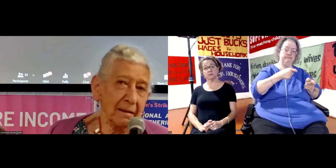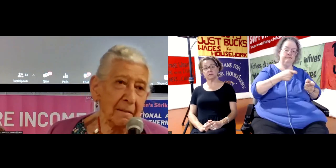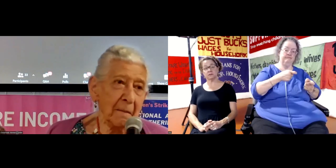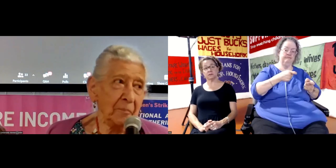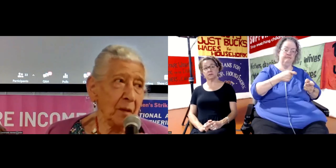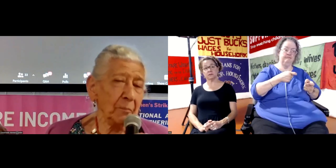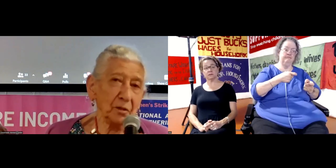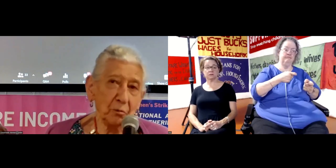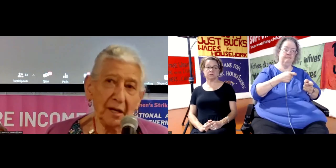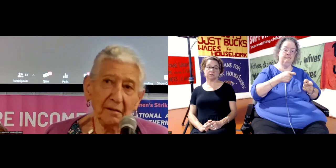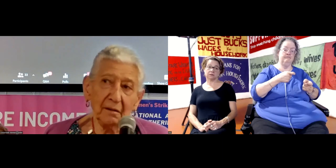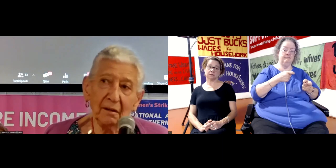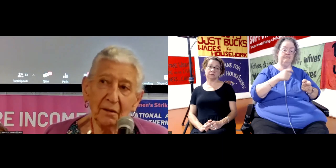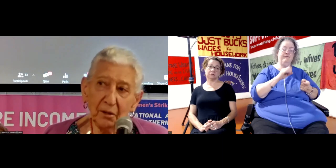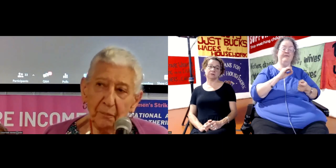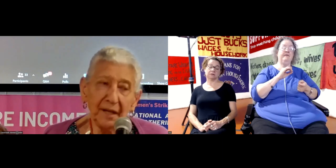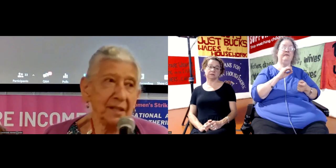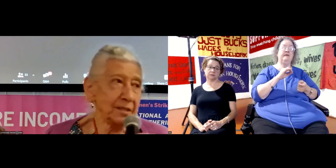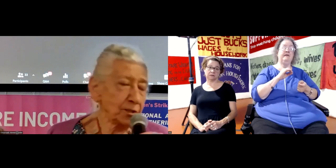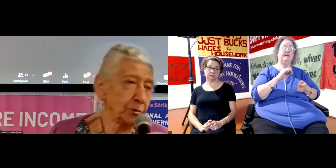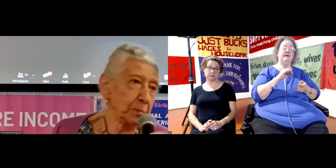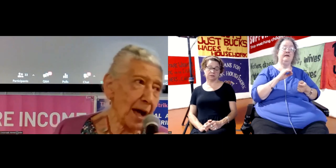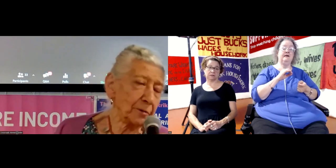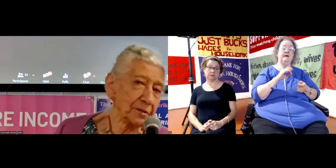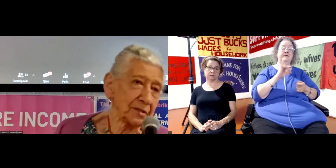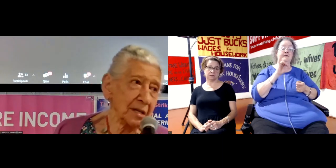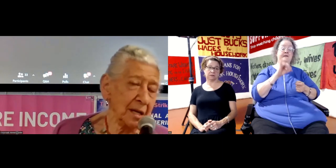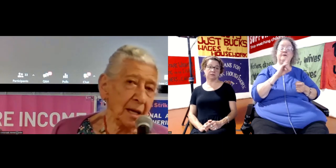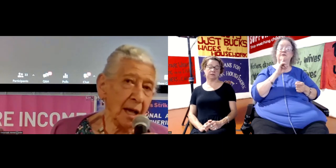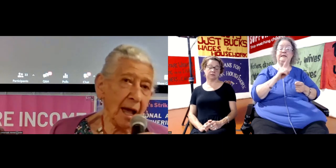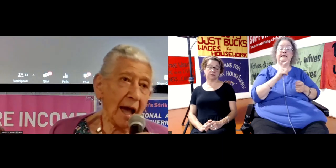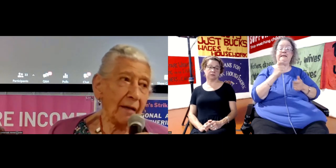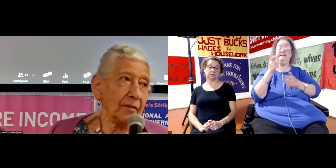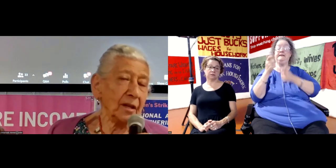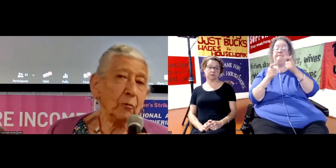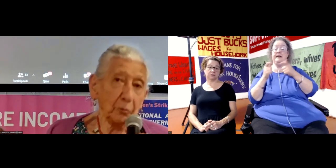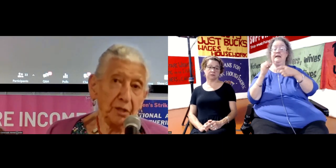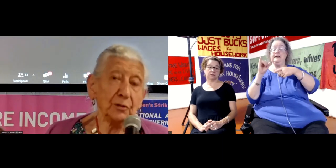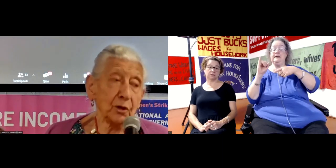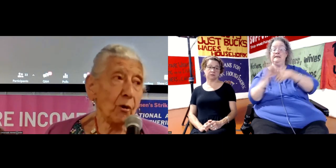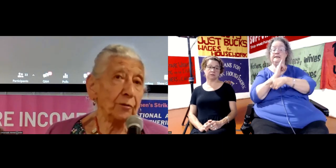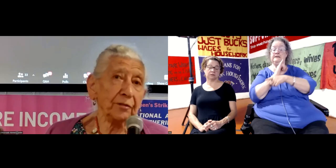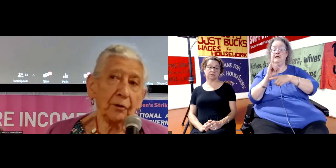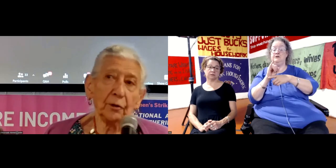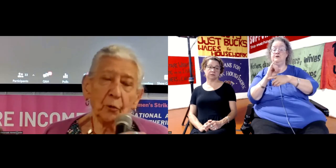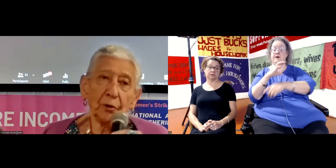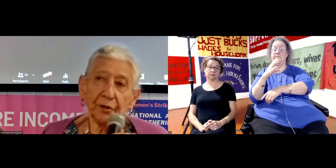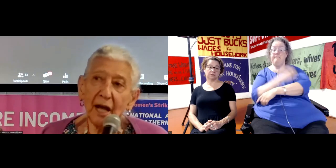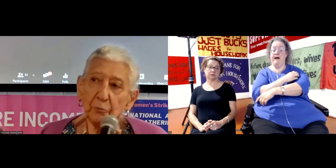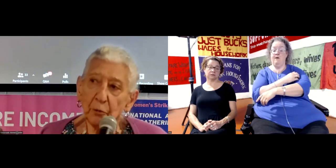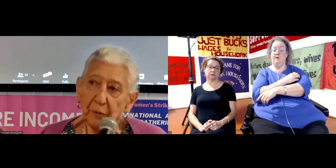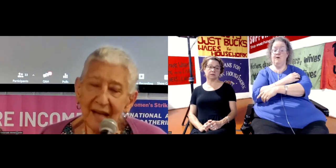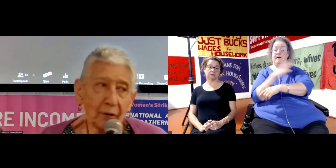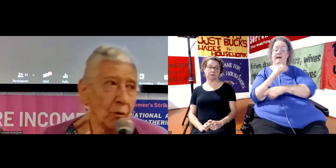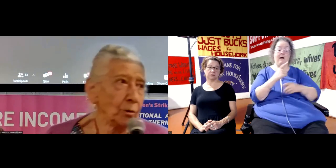existed between the big industrial powers and the what we used to call the Third World